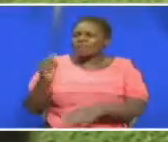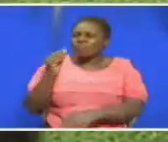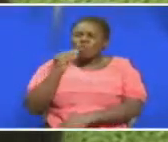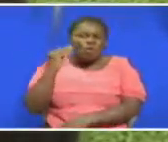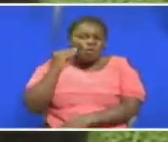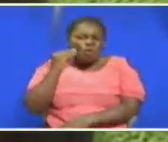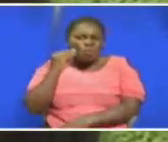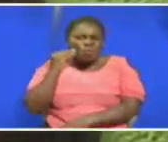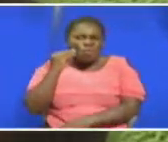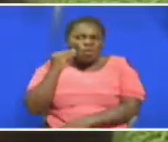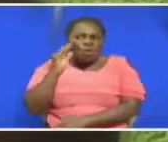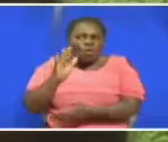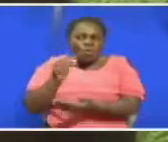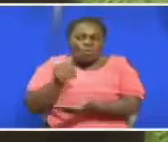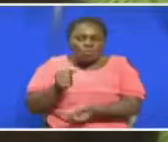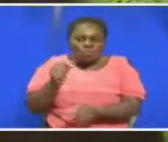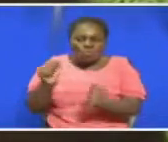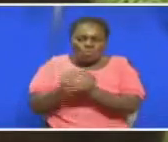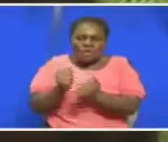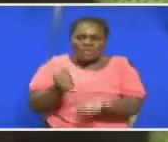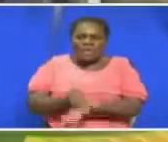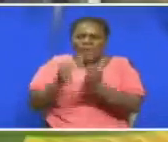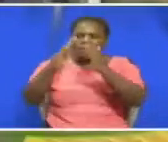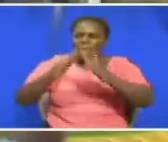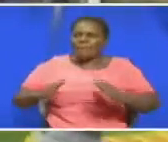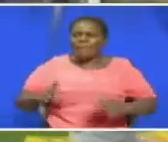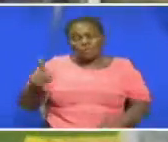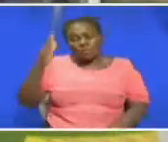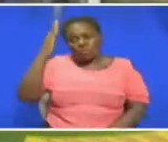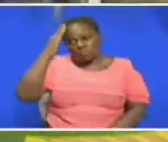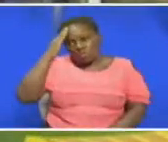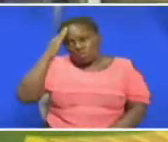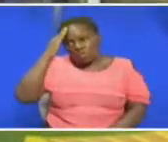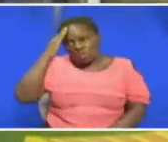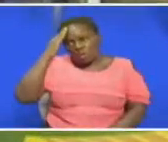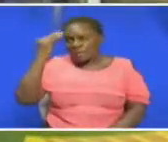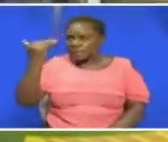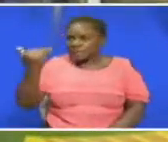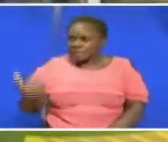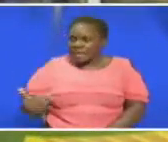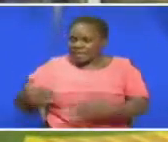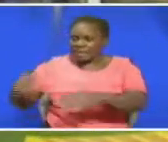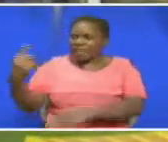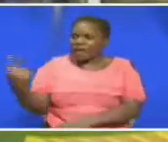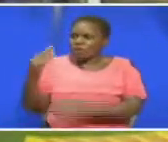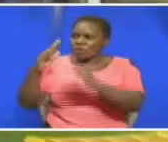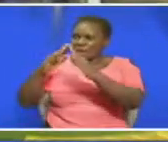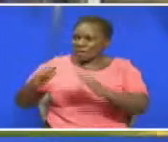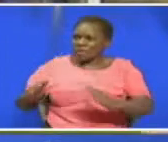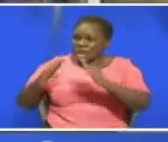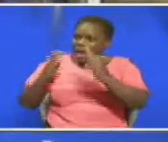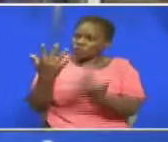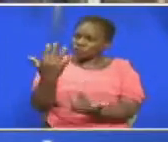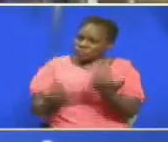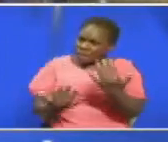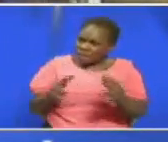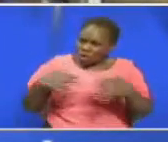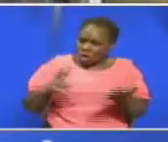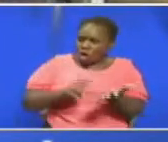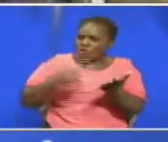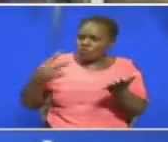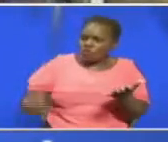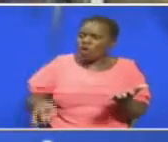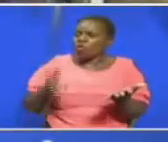home, maybe with the nanny or elder siblings? Unajua unaweza pata kama mtoto umemwacha peke yake kwa nyumba imechomeka ama ameanguka